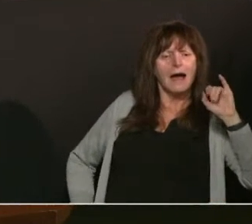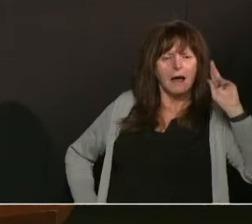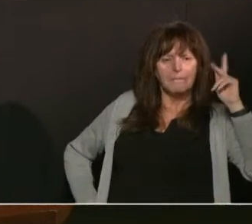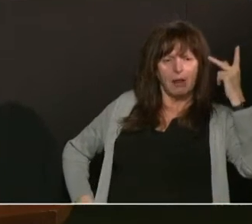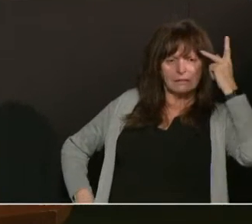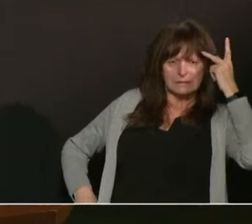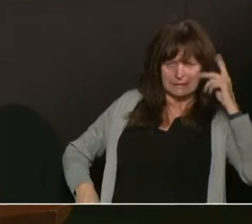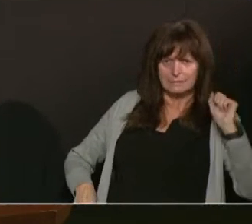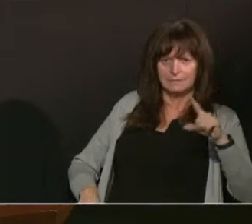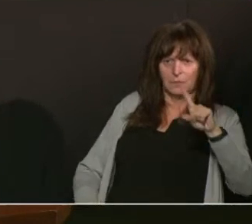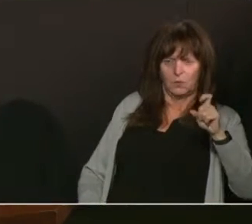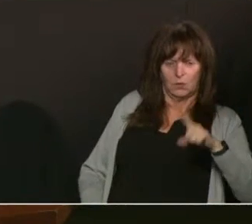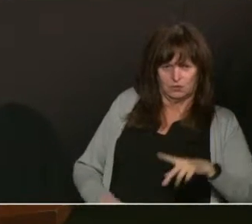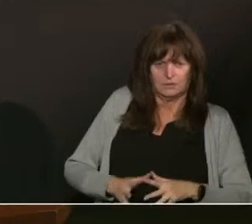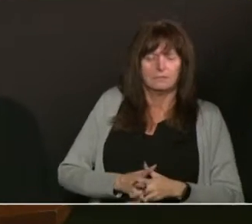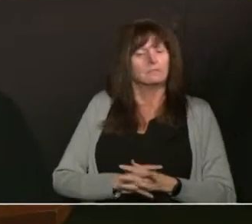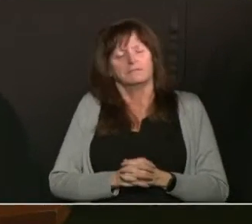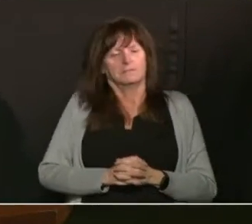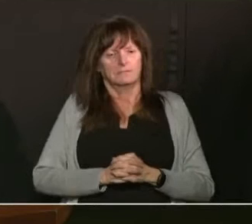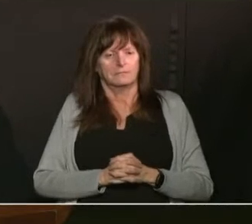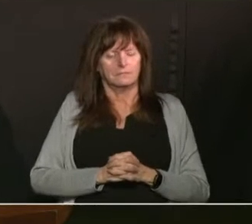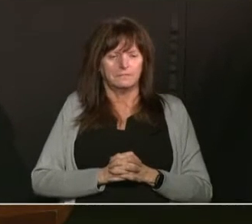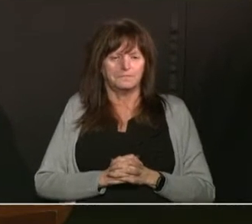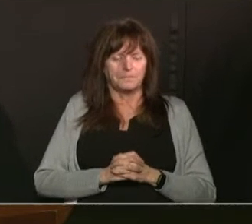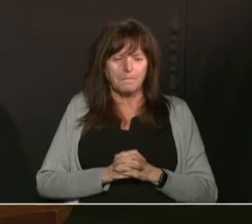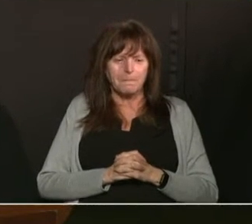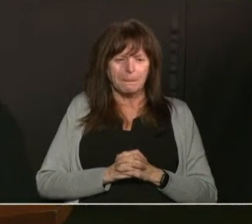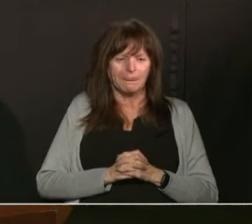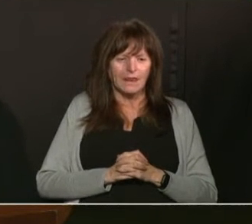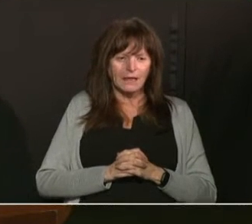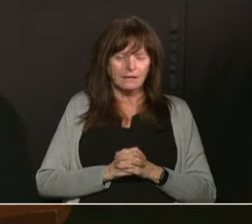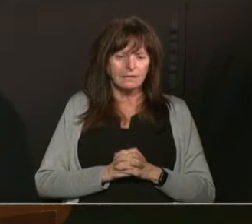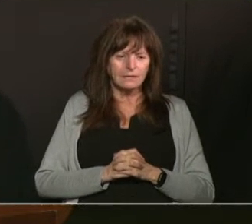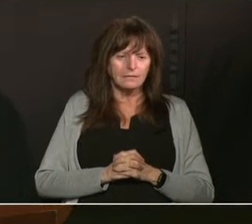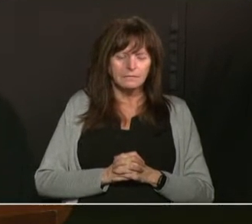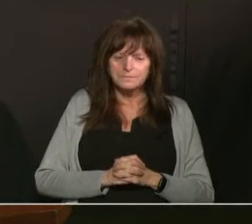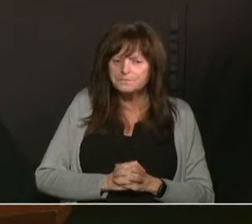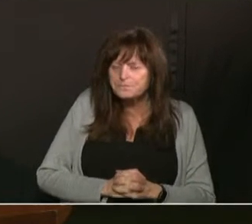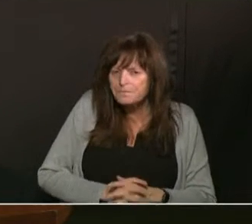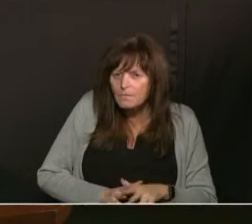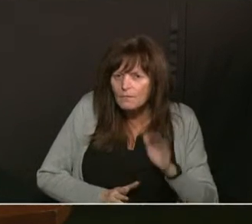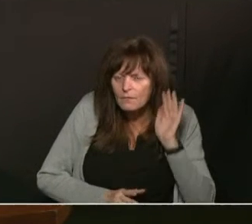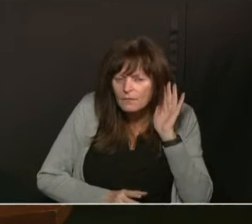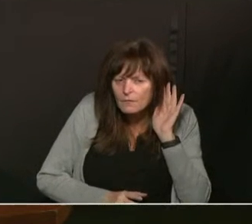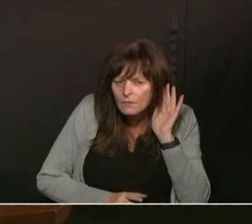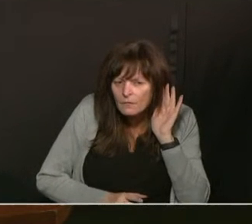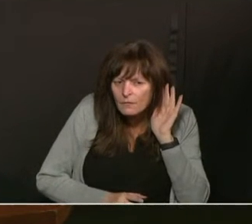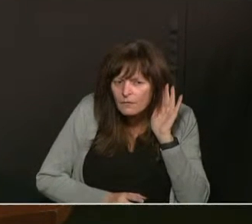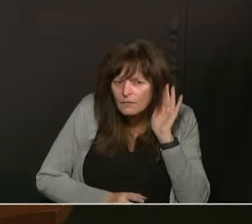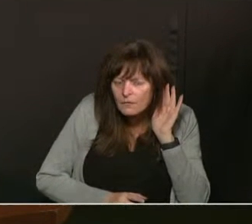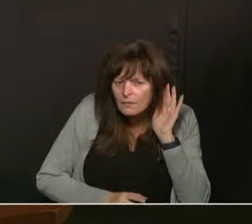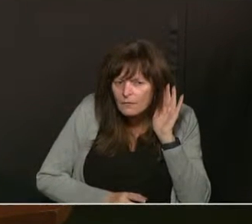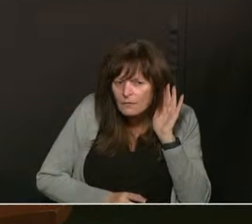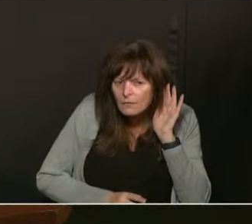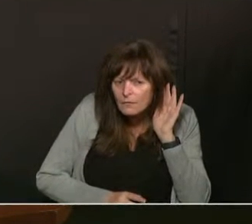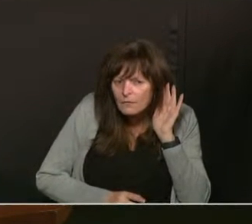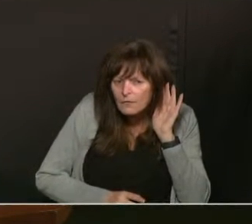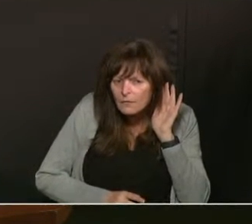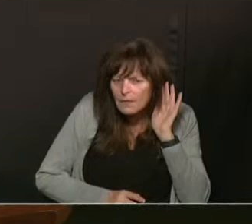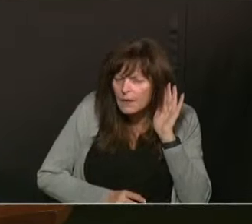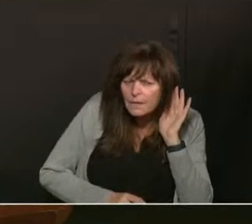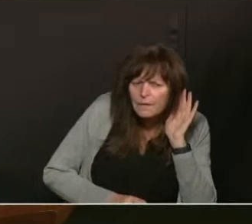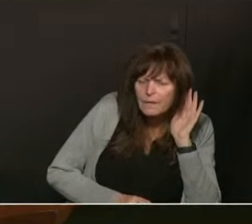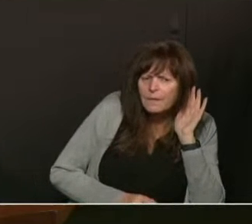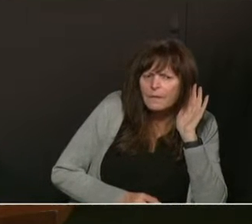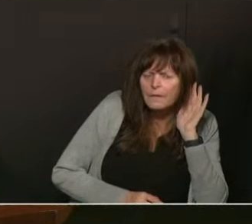Hi, Dr. Moore. I just have a question today about particular things that the province might be able to do to speed up